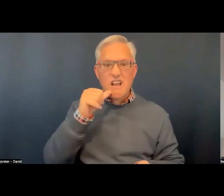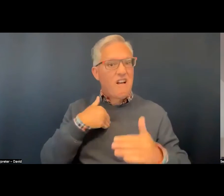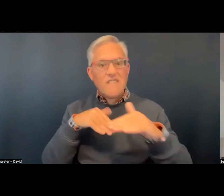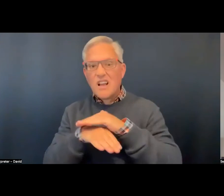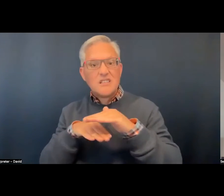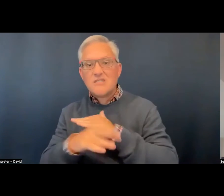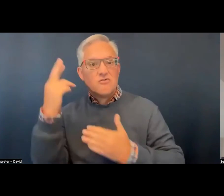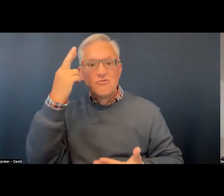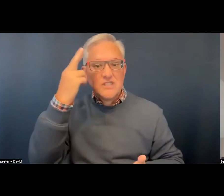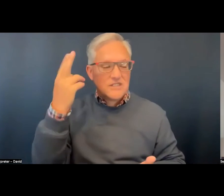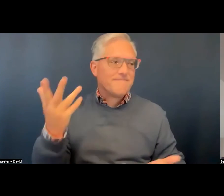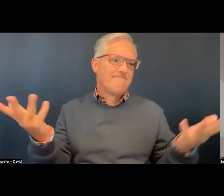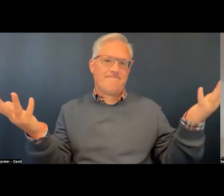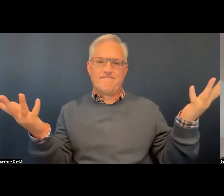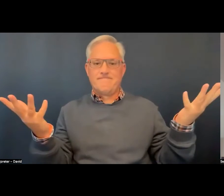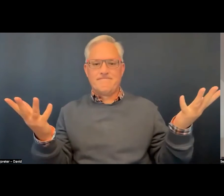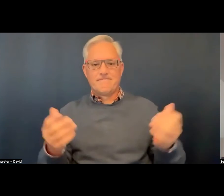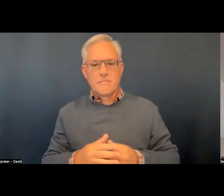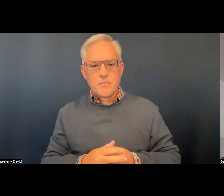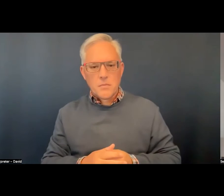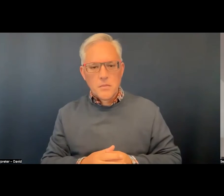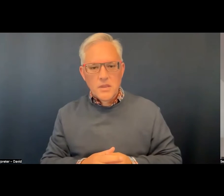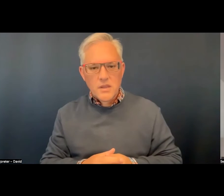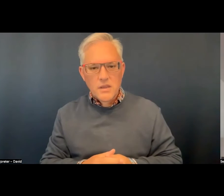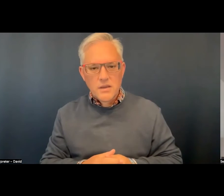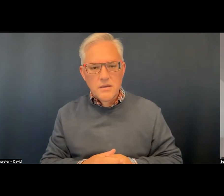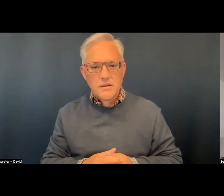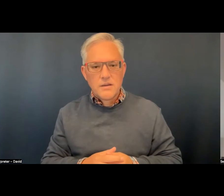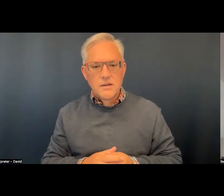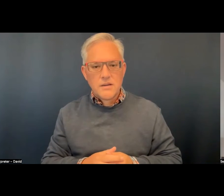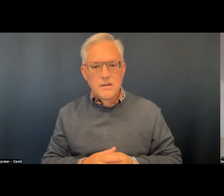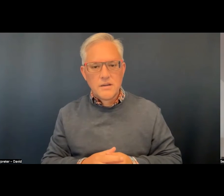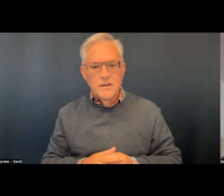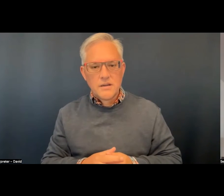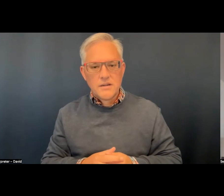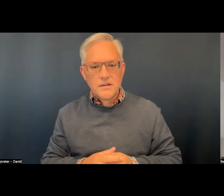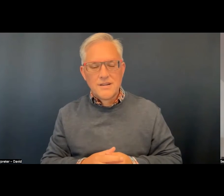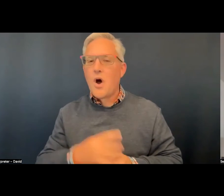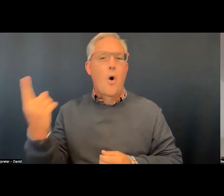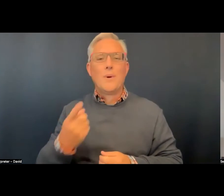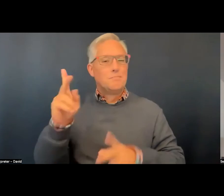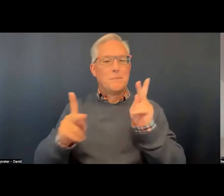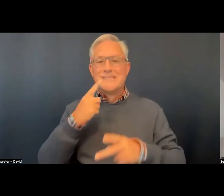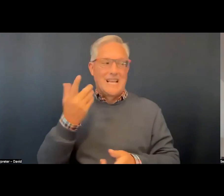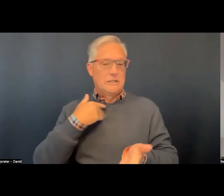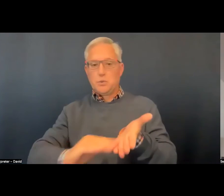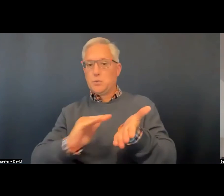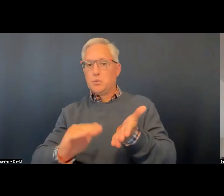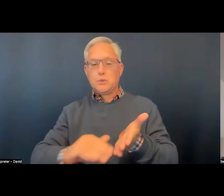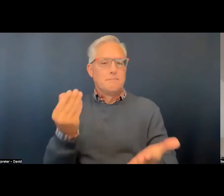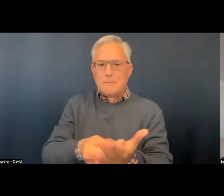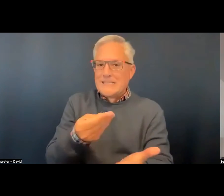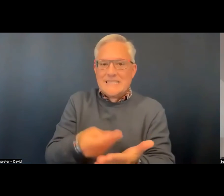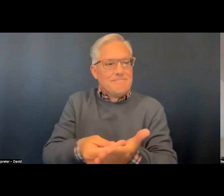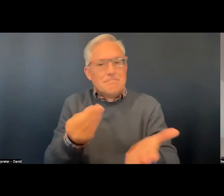frequently offered to the audience who needs them is invariably budgetary. On top of which, we knew